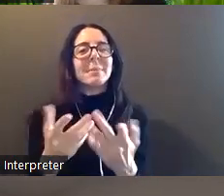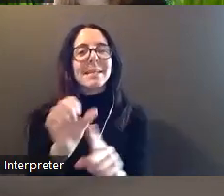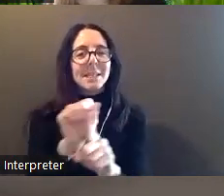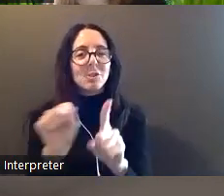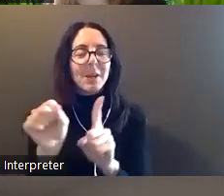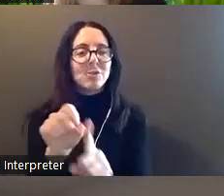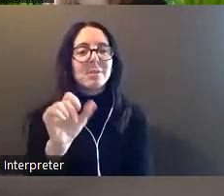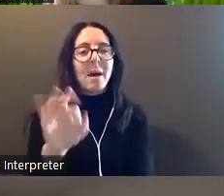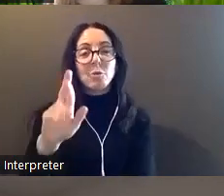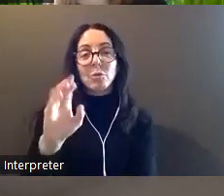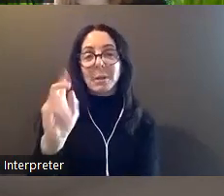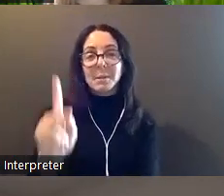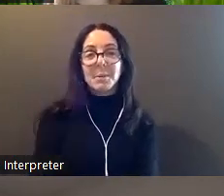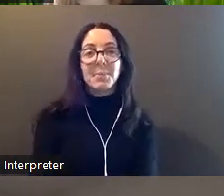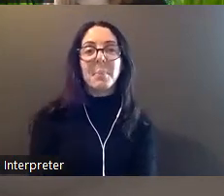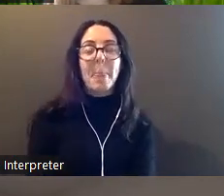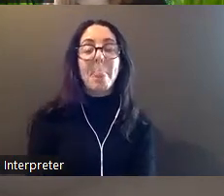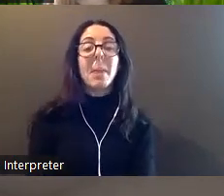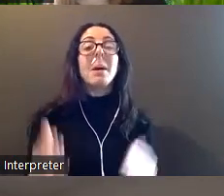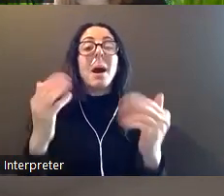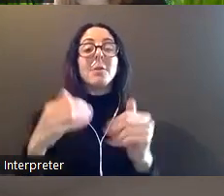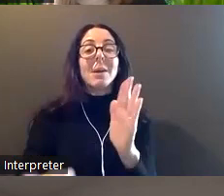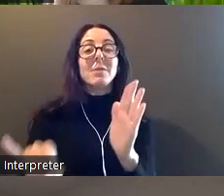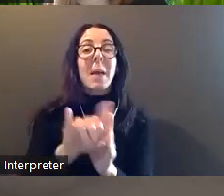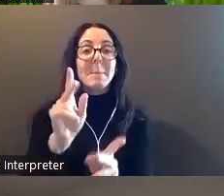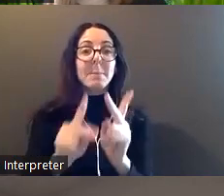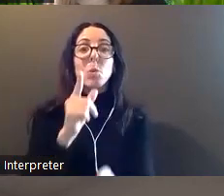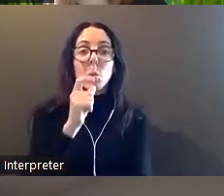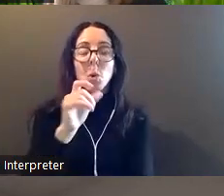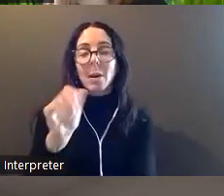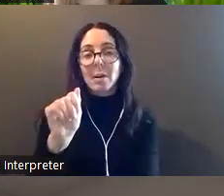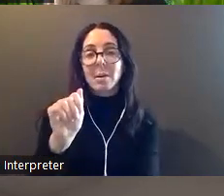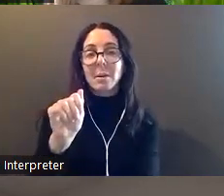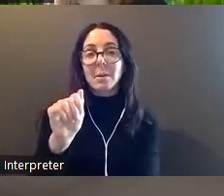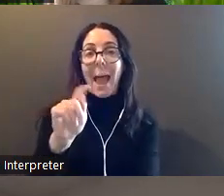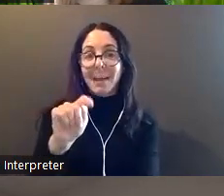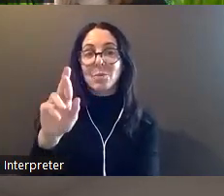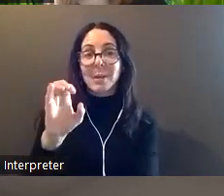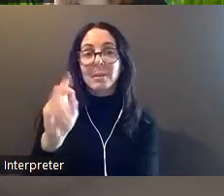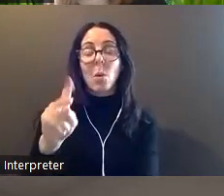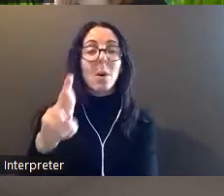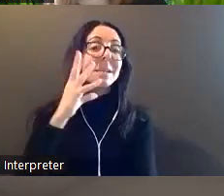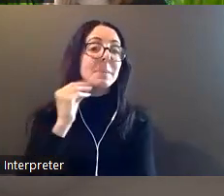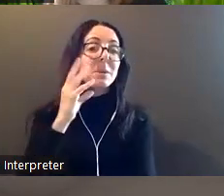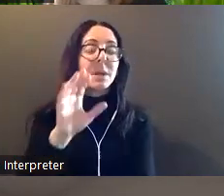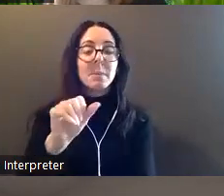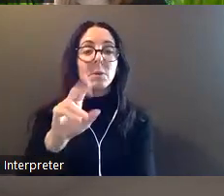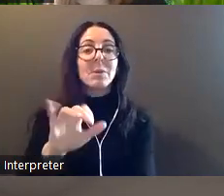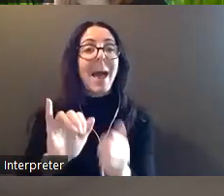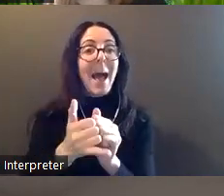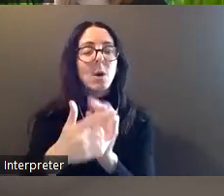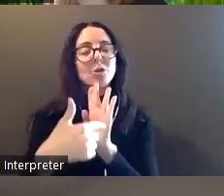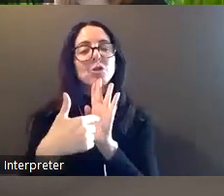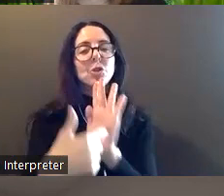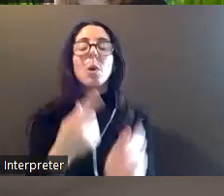of risk. We identify people at risk or experiencing elder abuse by showing a red stop sign